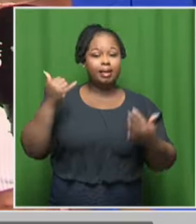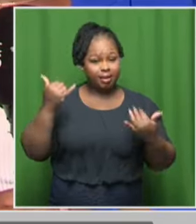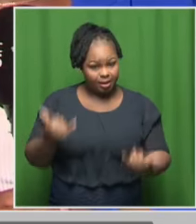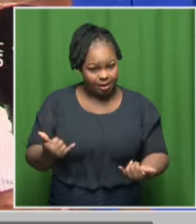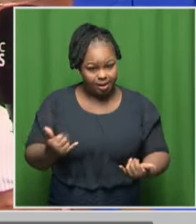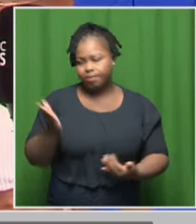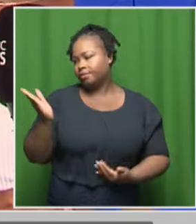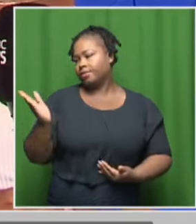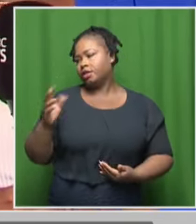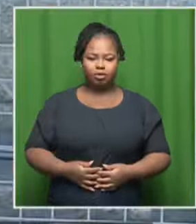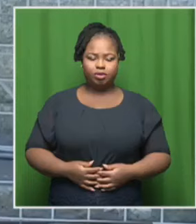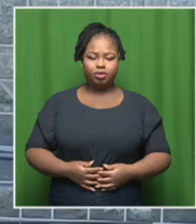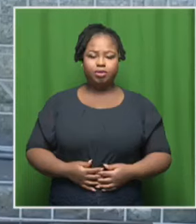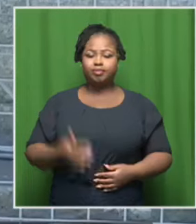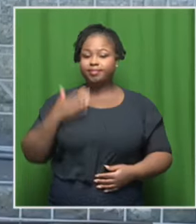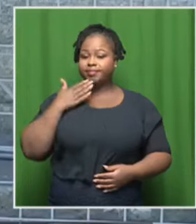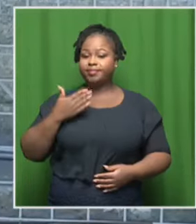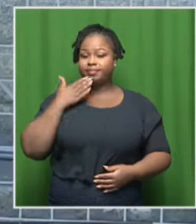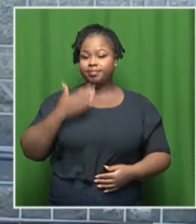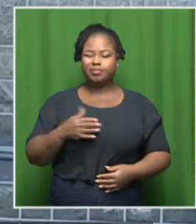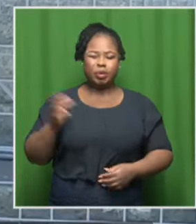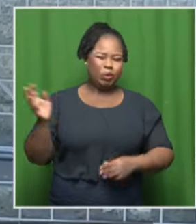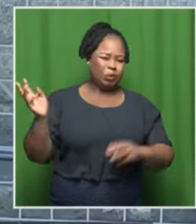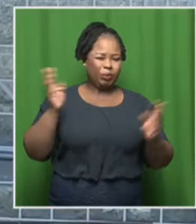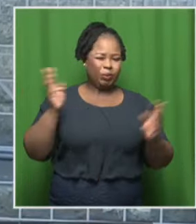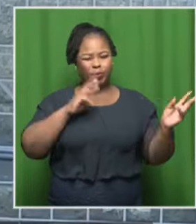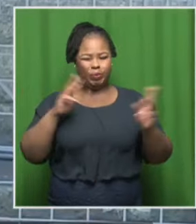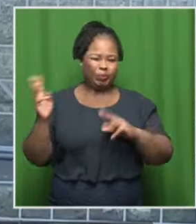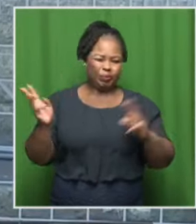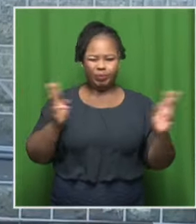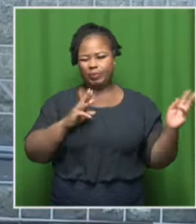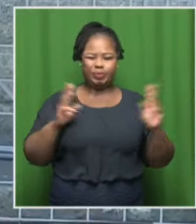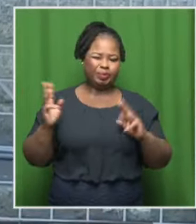into Nompumulelo Siziba. The Cape Town winds continue